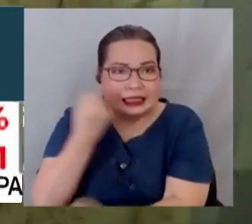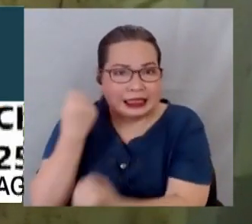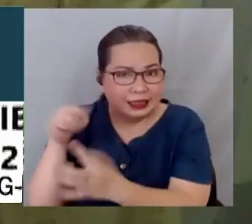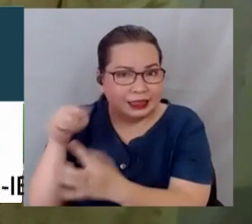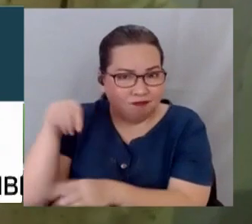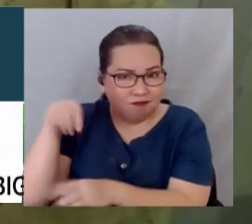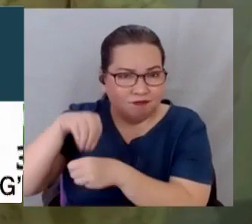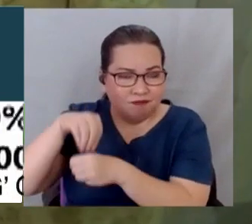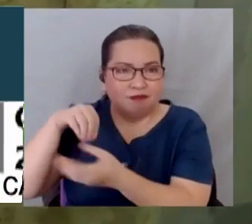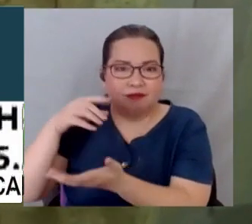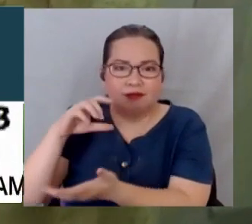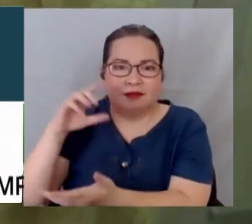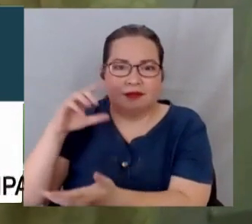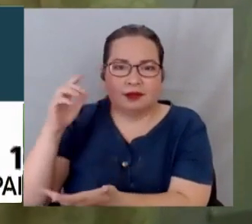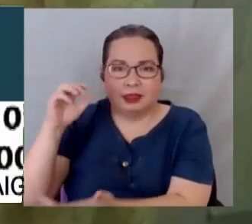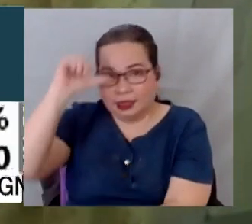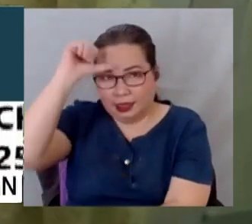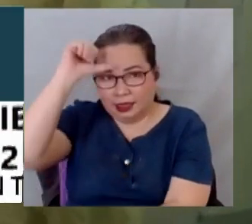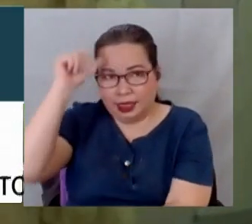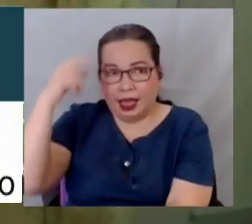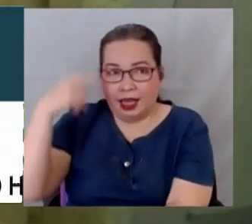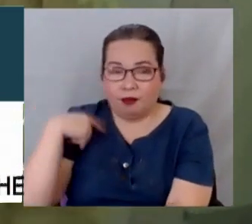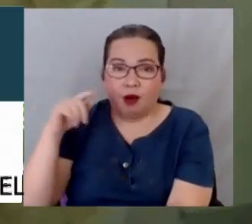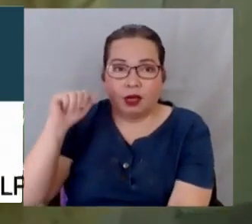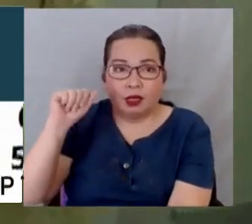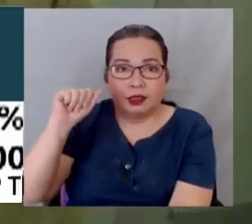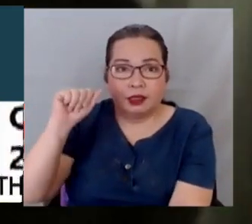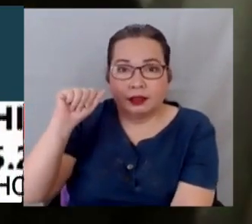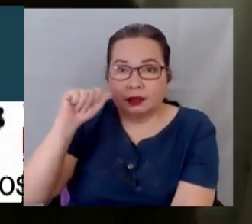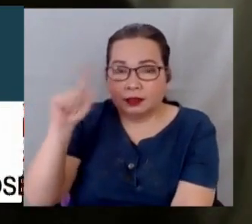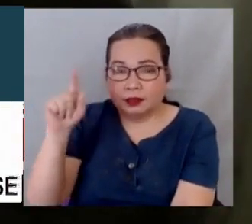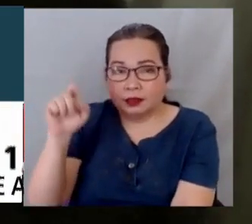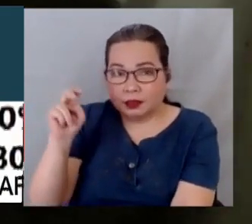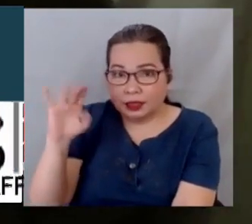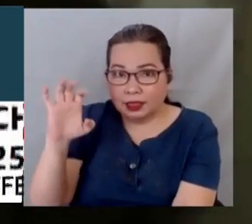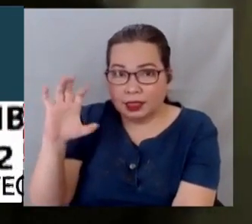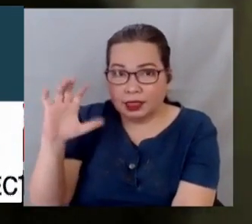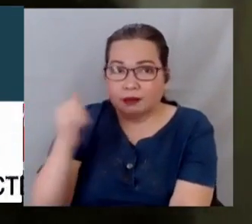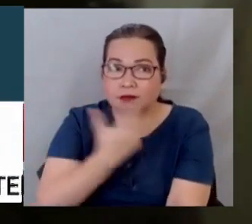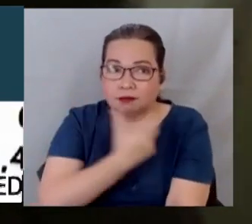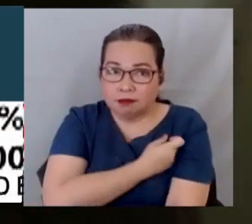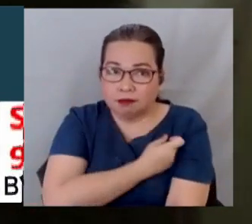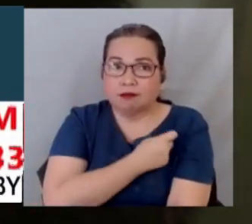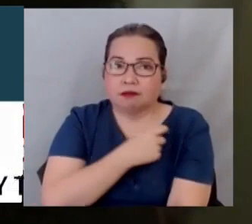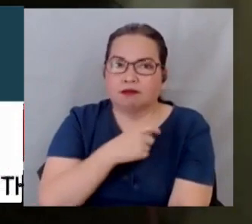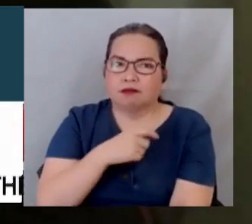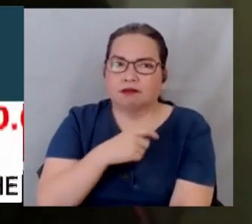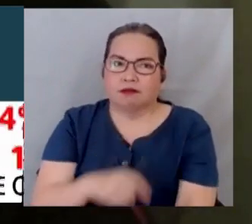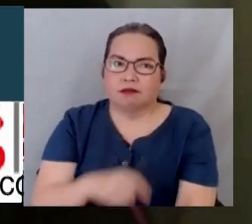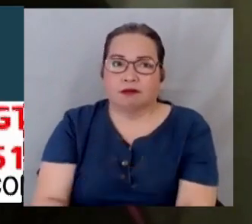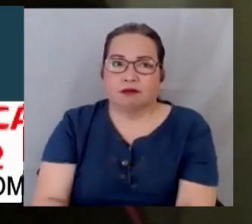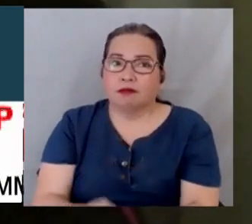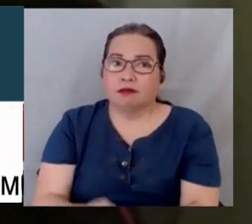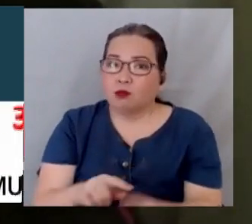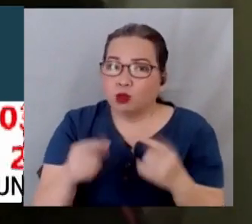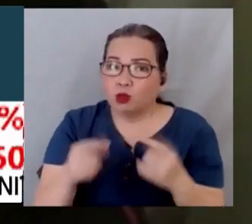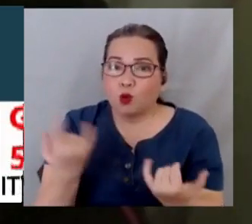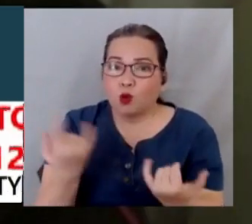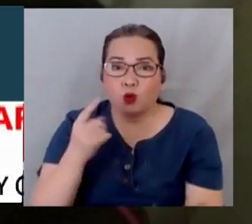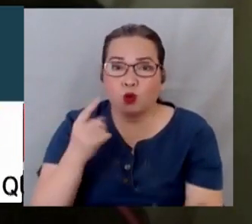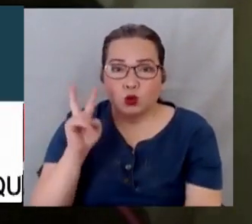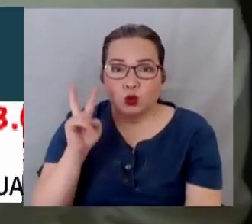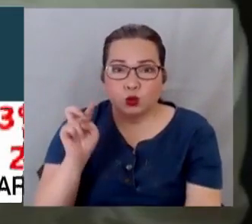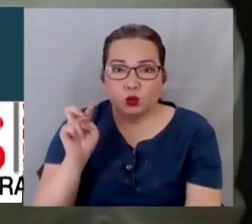AstraZeneca vaccine. But as of Sunday, the country had fully vaccinated just 2.5% of its